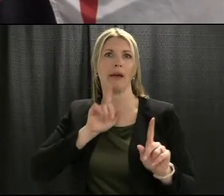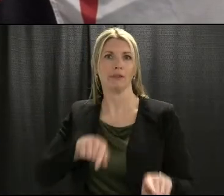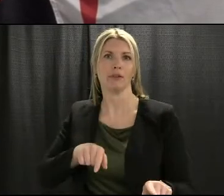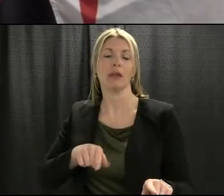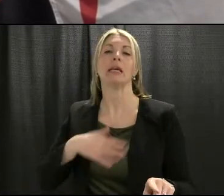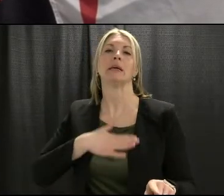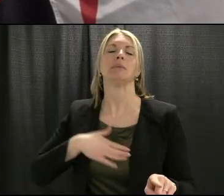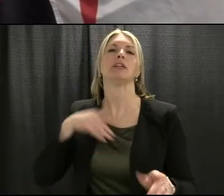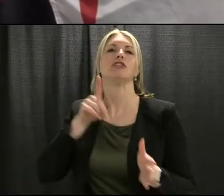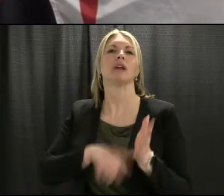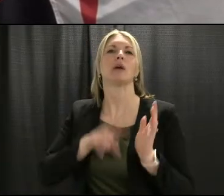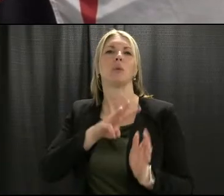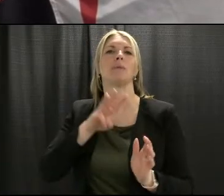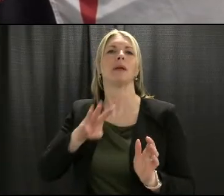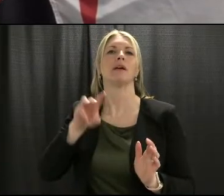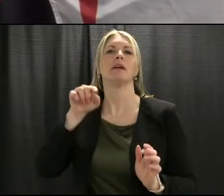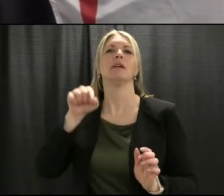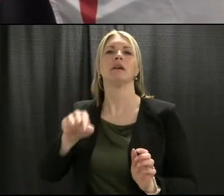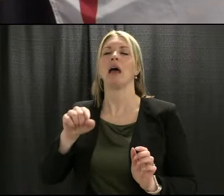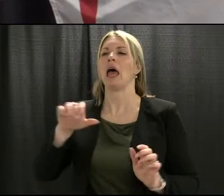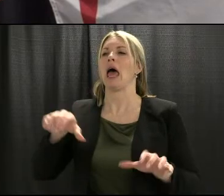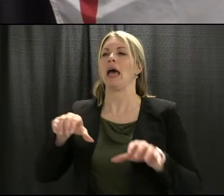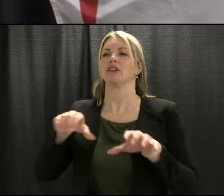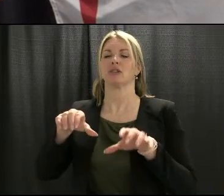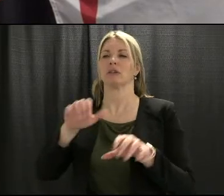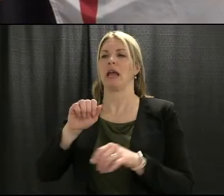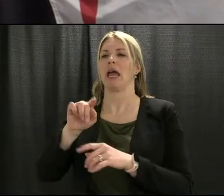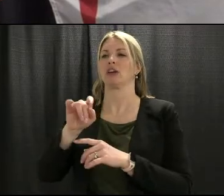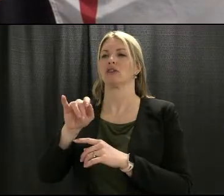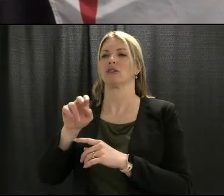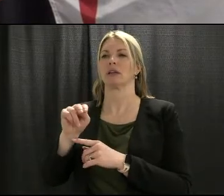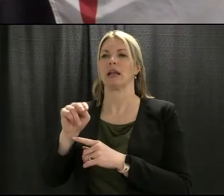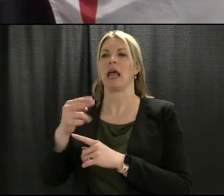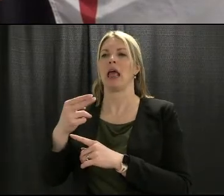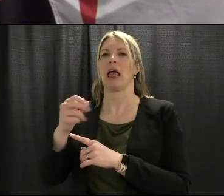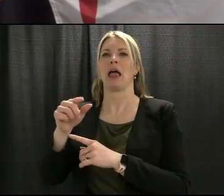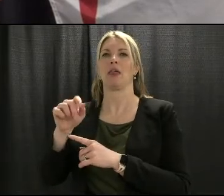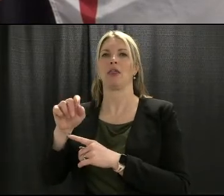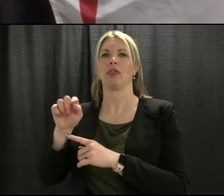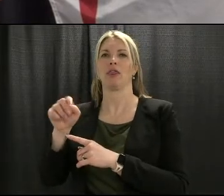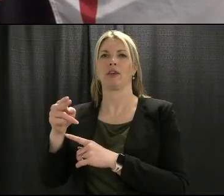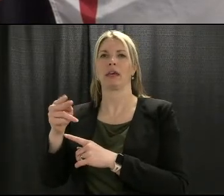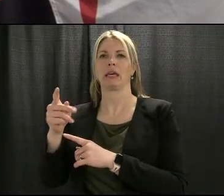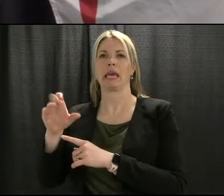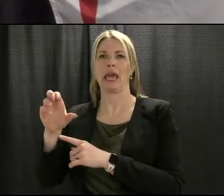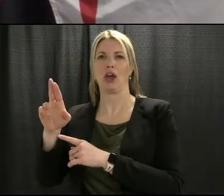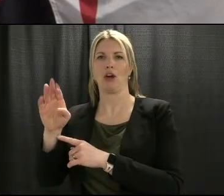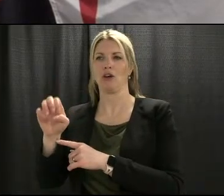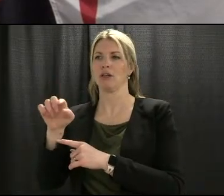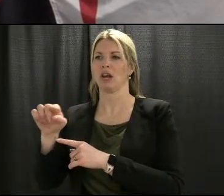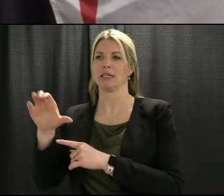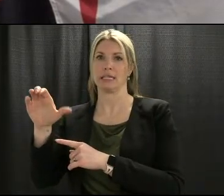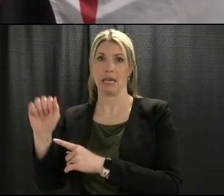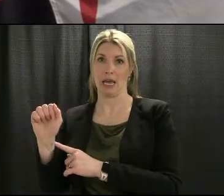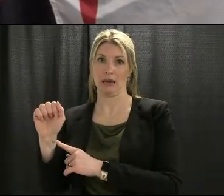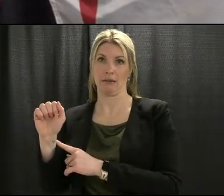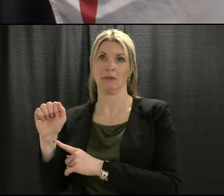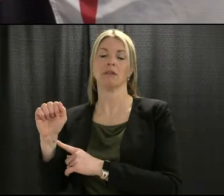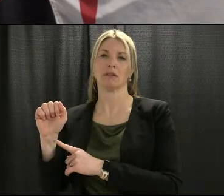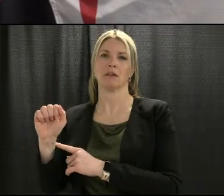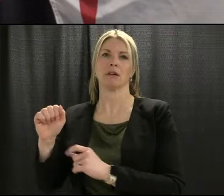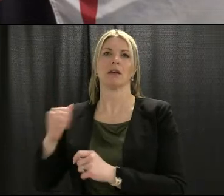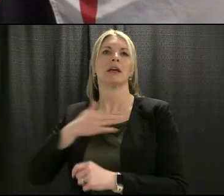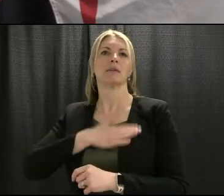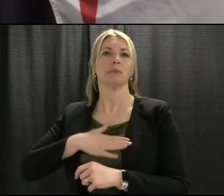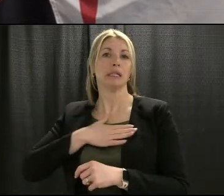healthcareaction.ca for more information and follow the progress of our initiatives. We do ask that you keep in mind